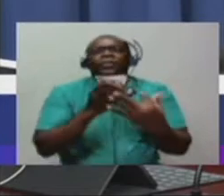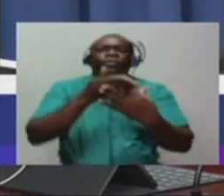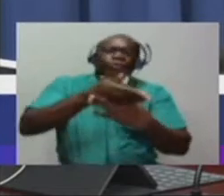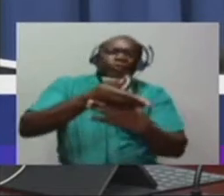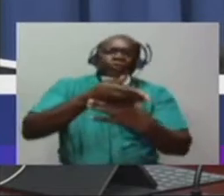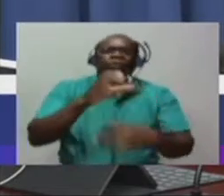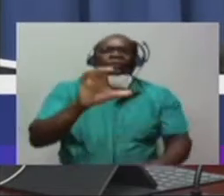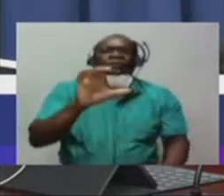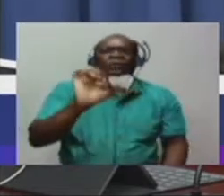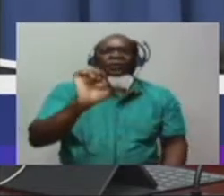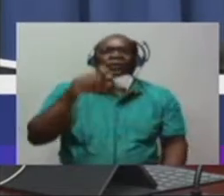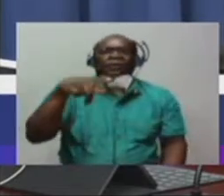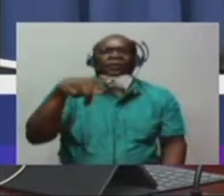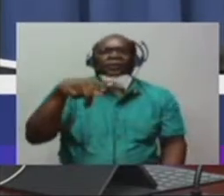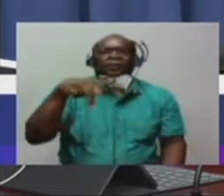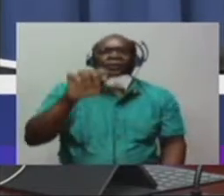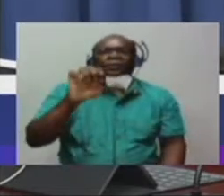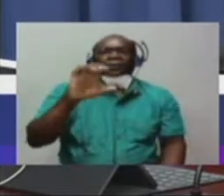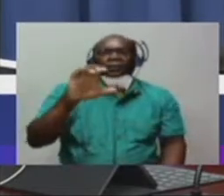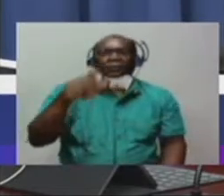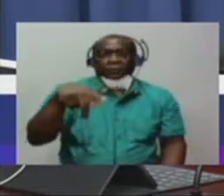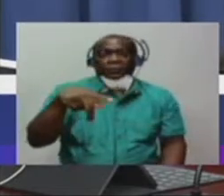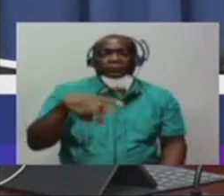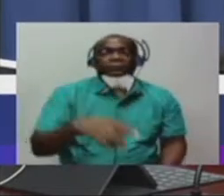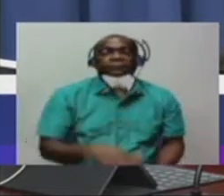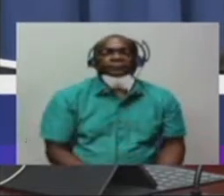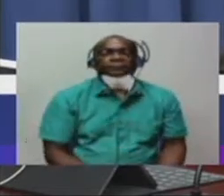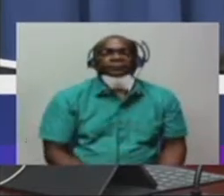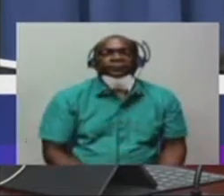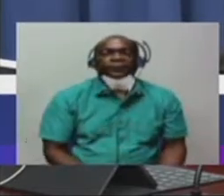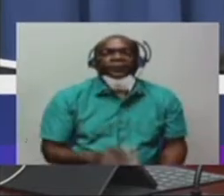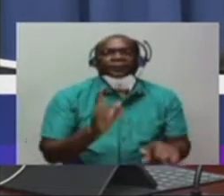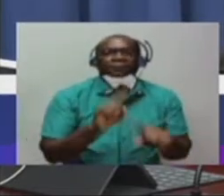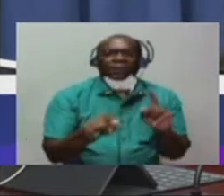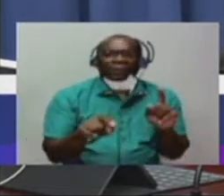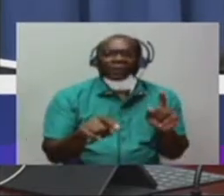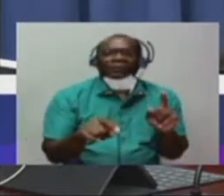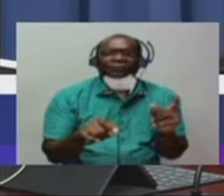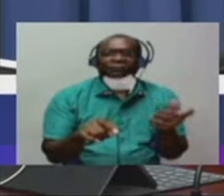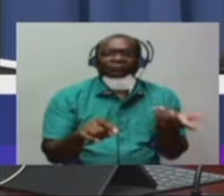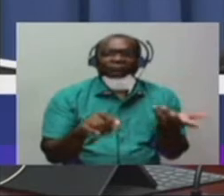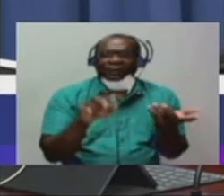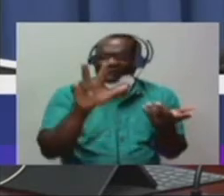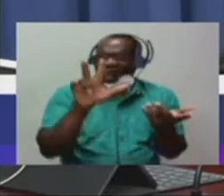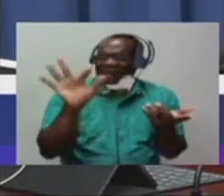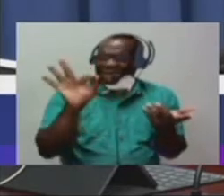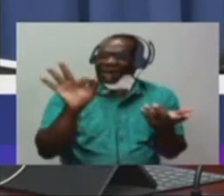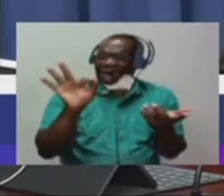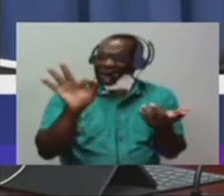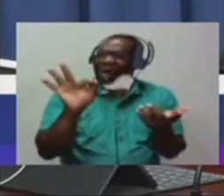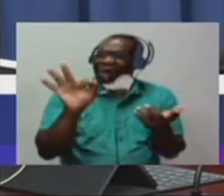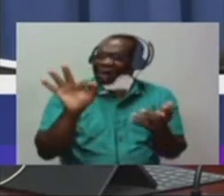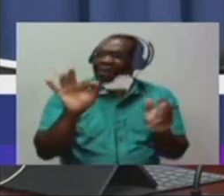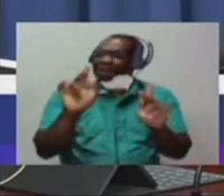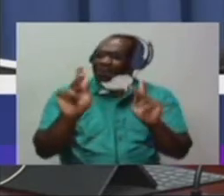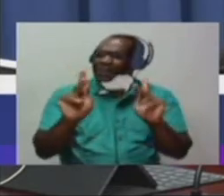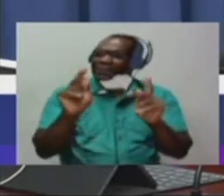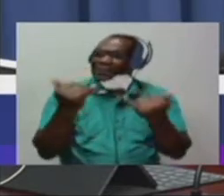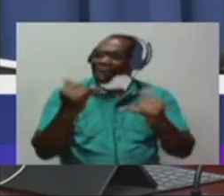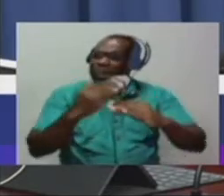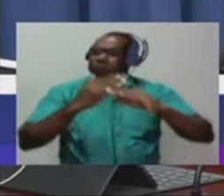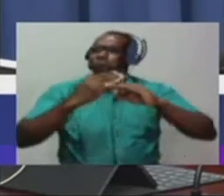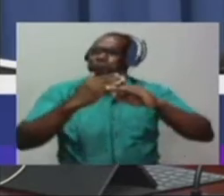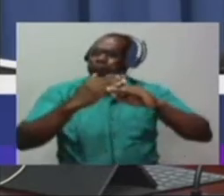But it means 39 more people in a close-knit community where people live closely together are now protected. And